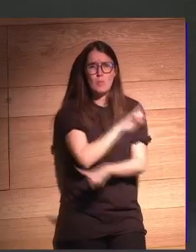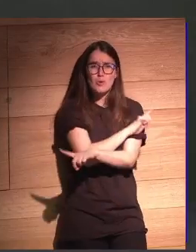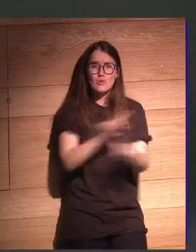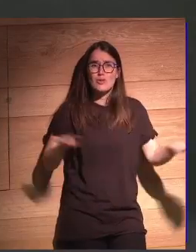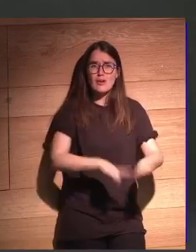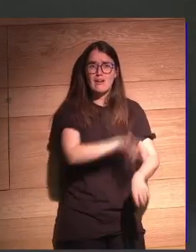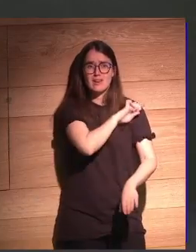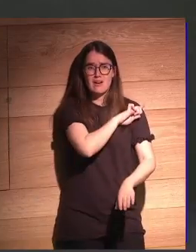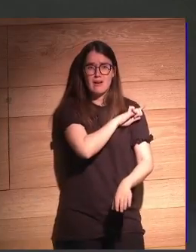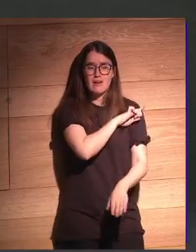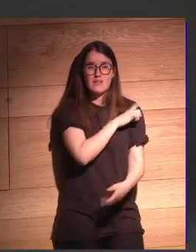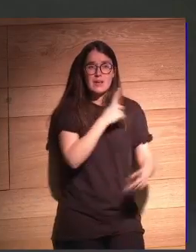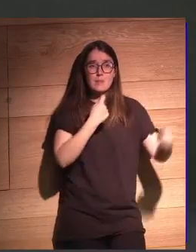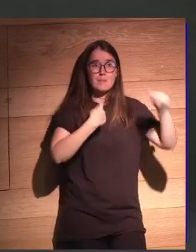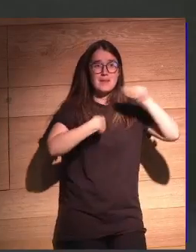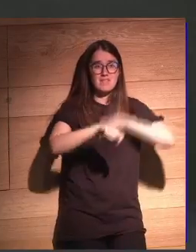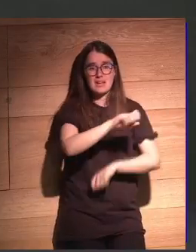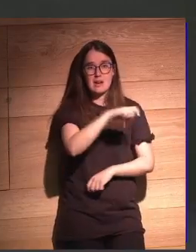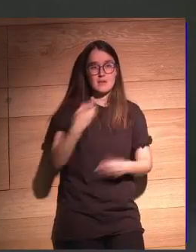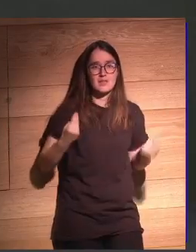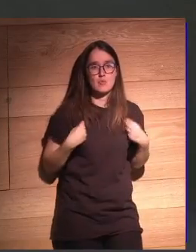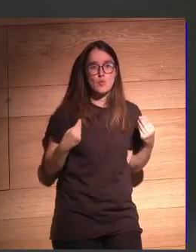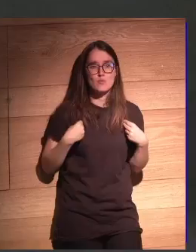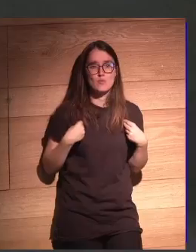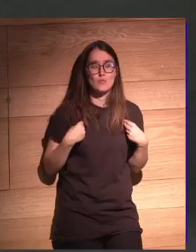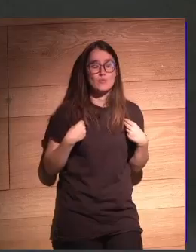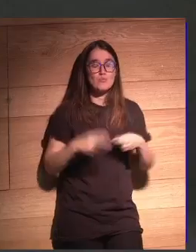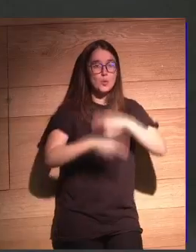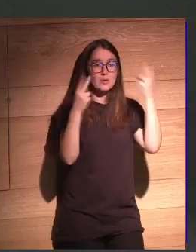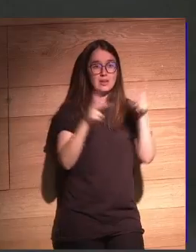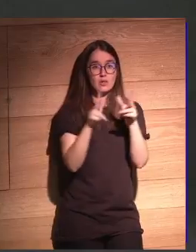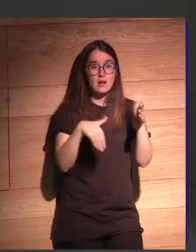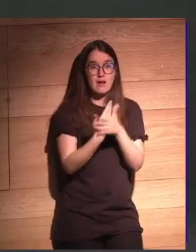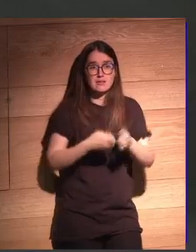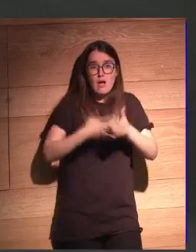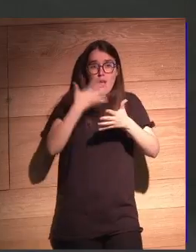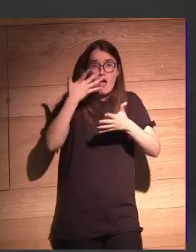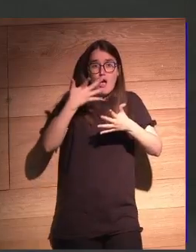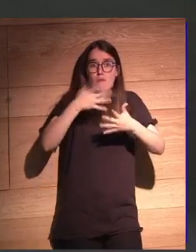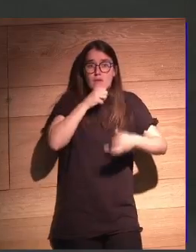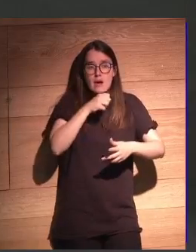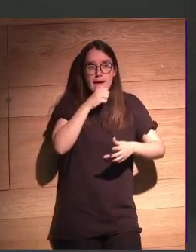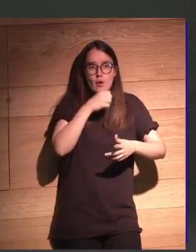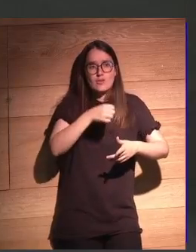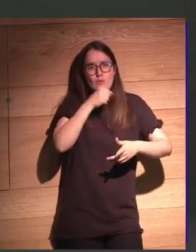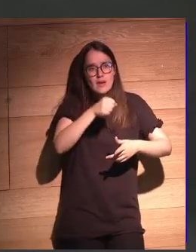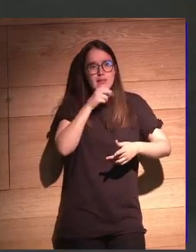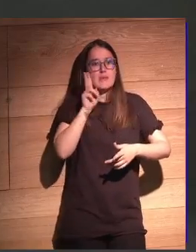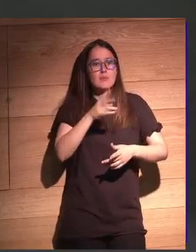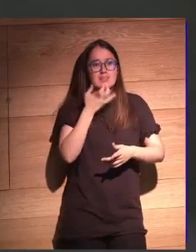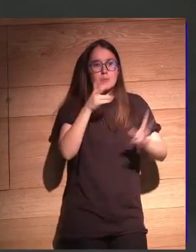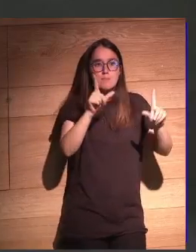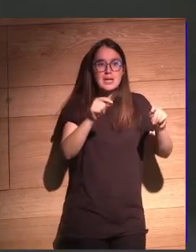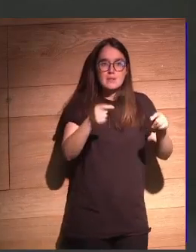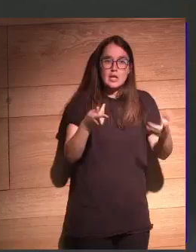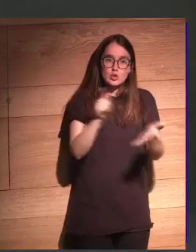also, we need to radically forbid the public and social housing until it's